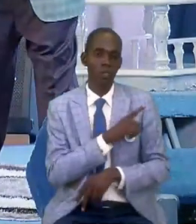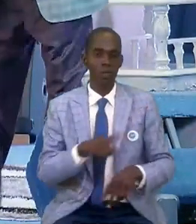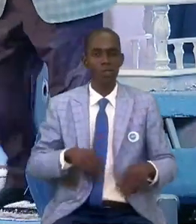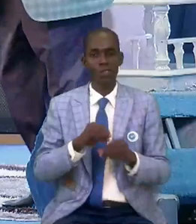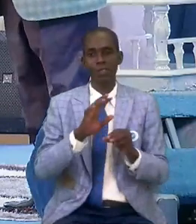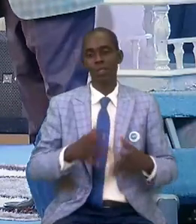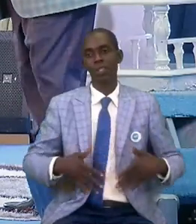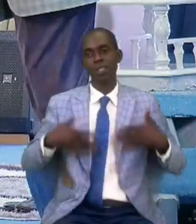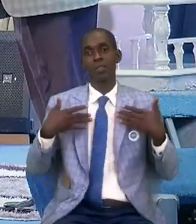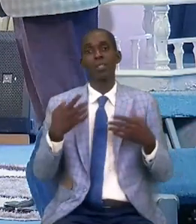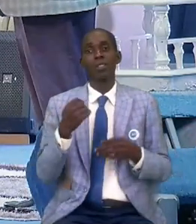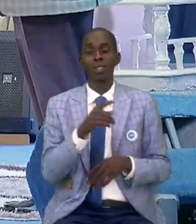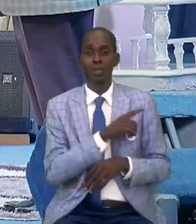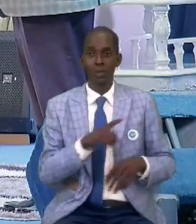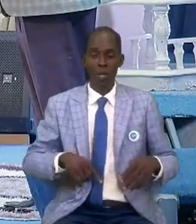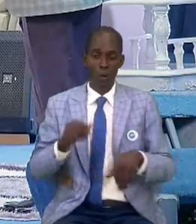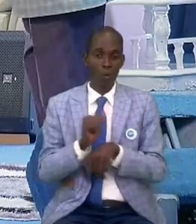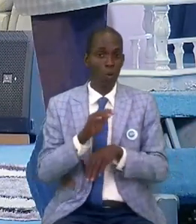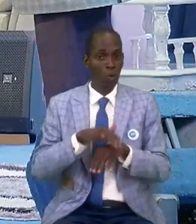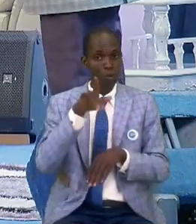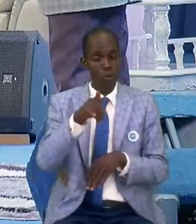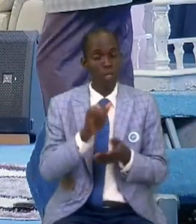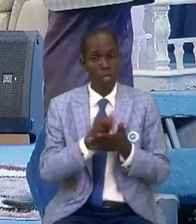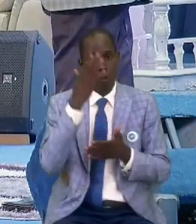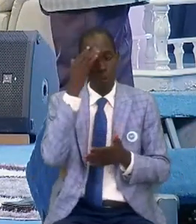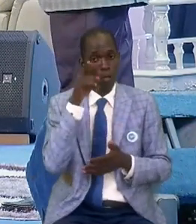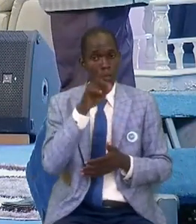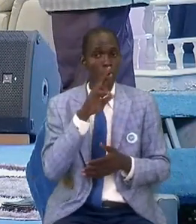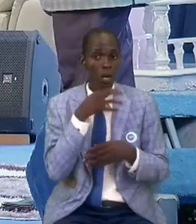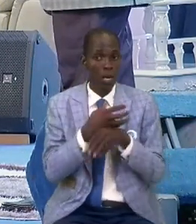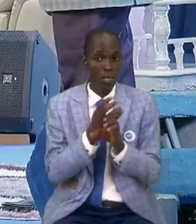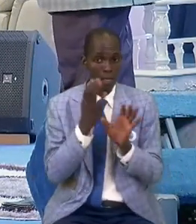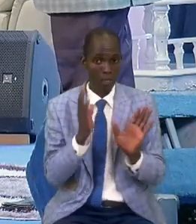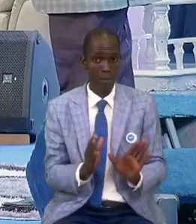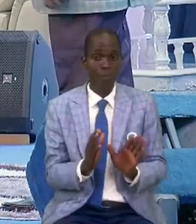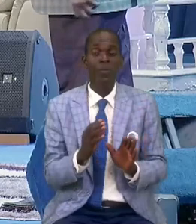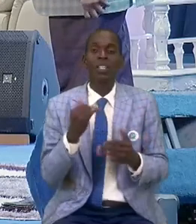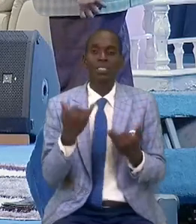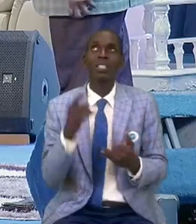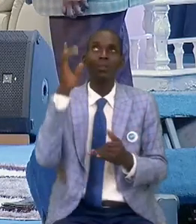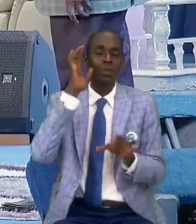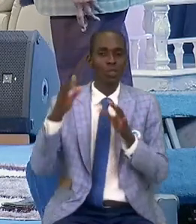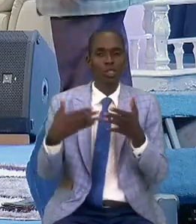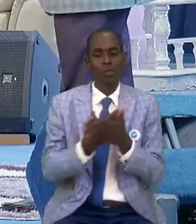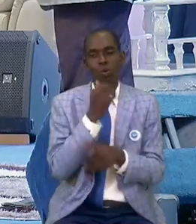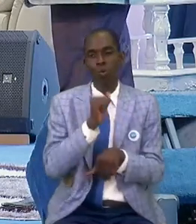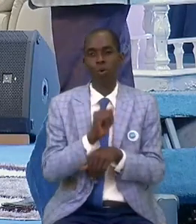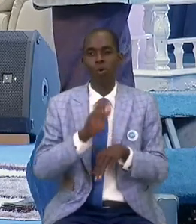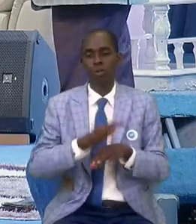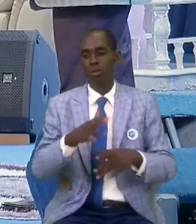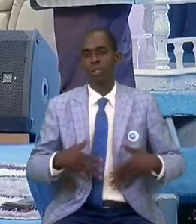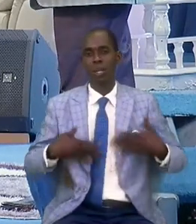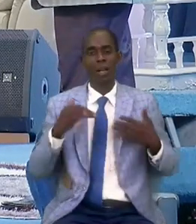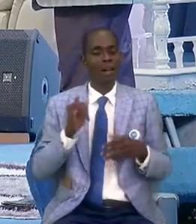a new work in your life. I cannot wait to see what you will become after